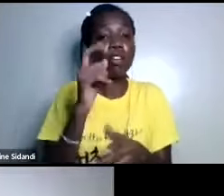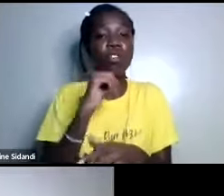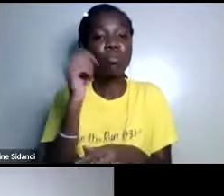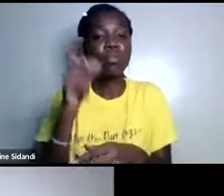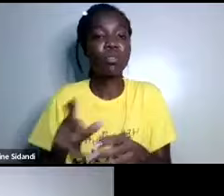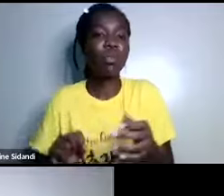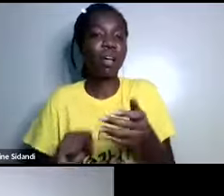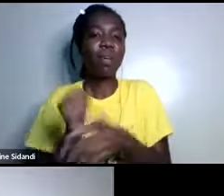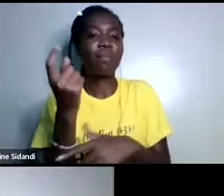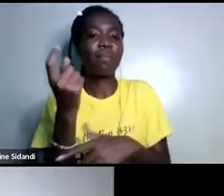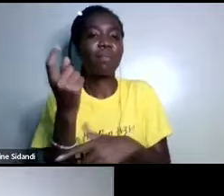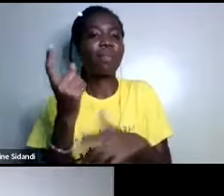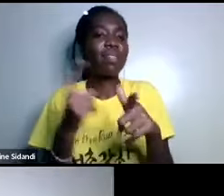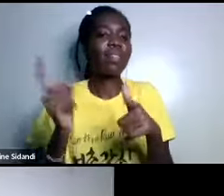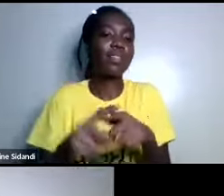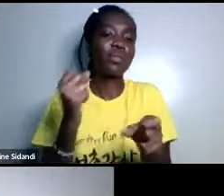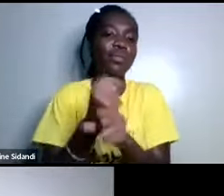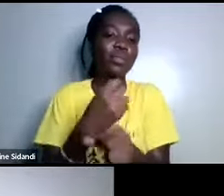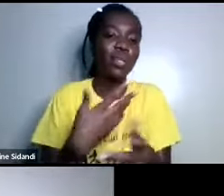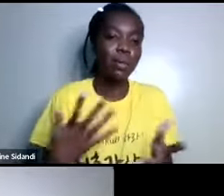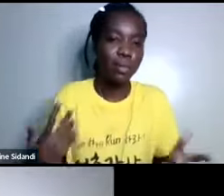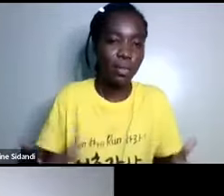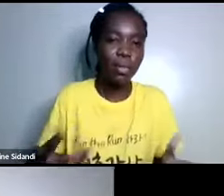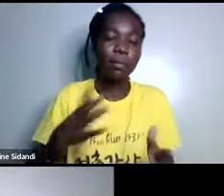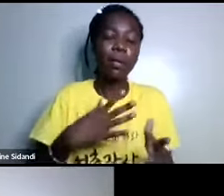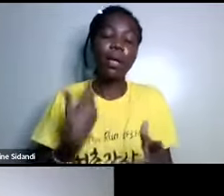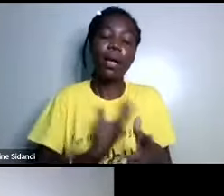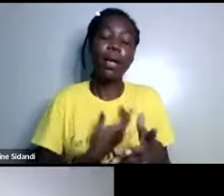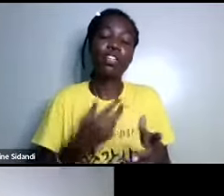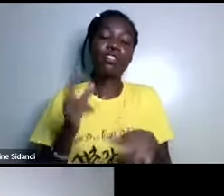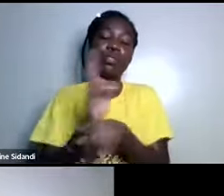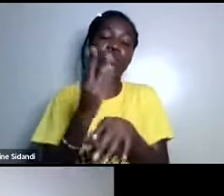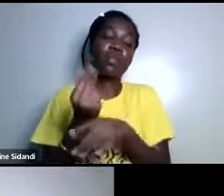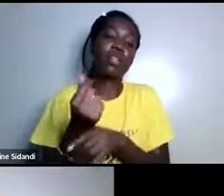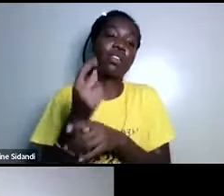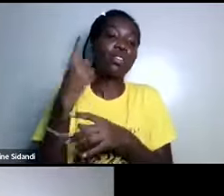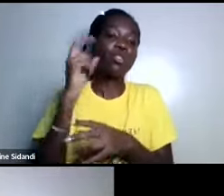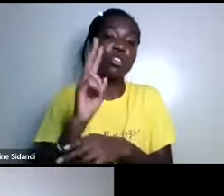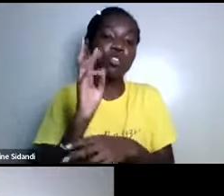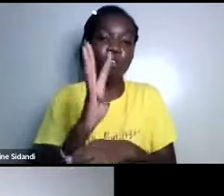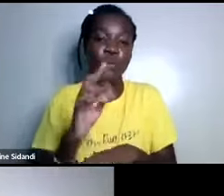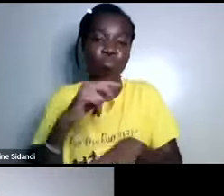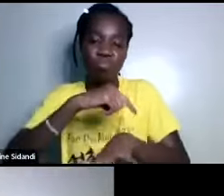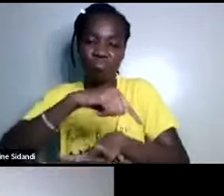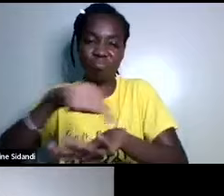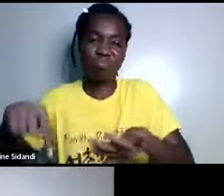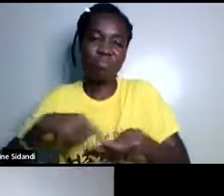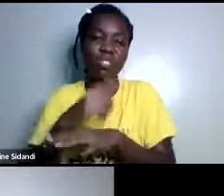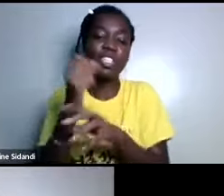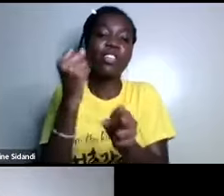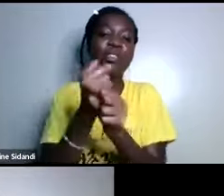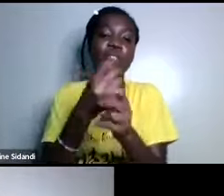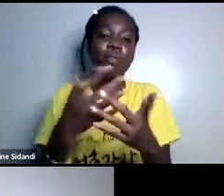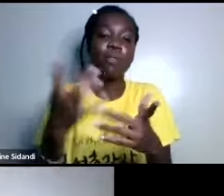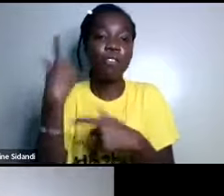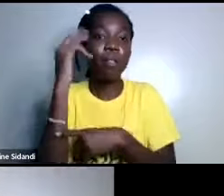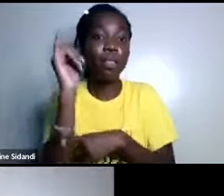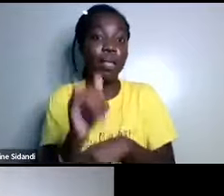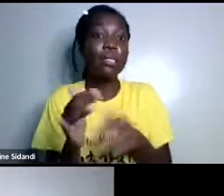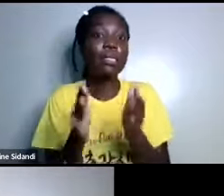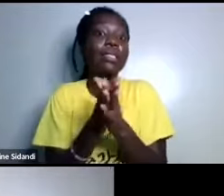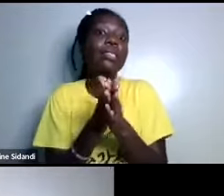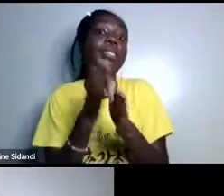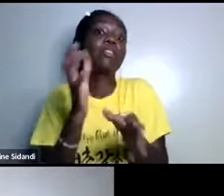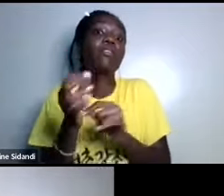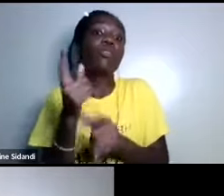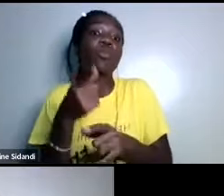spending money on your behalf, right? You need someone who is 24/7 looking at the stats, because what happens here is if you're getting a lead at $50,